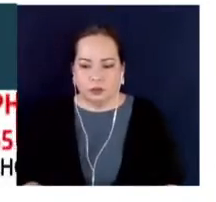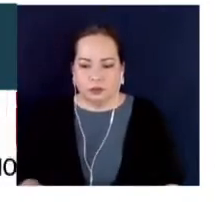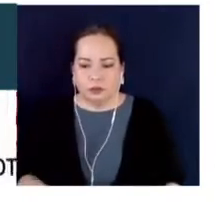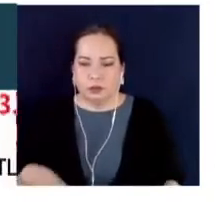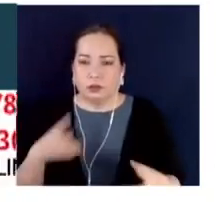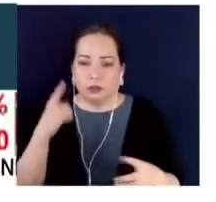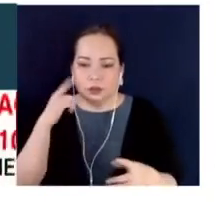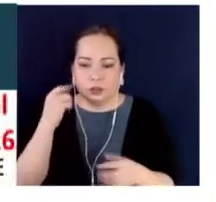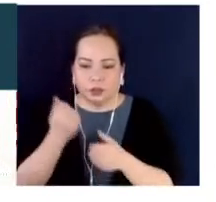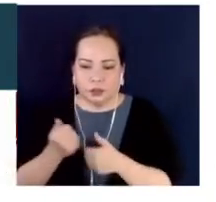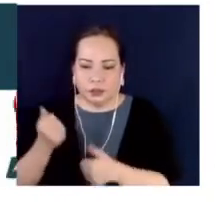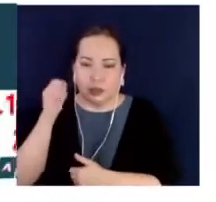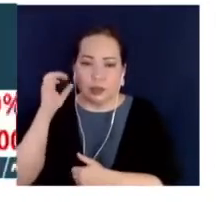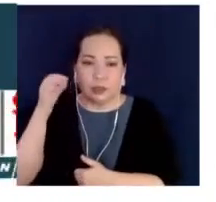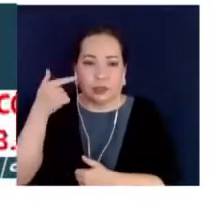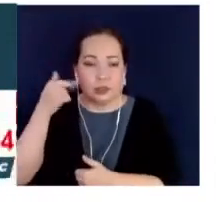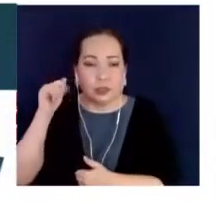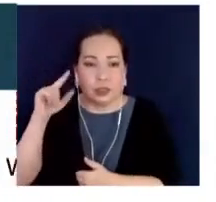tripartite agreement.